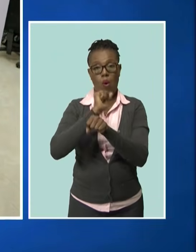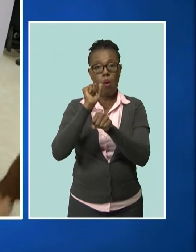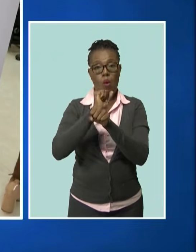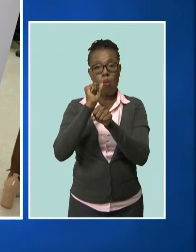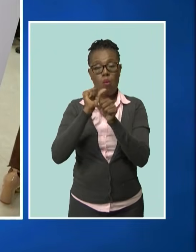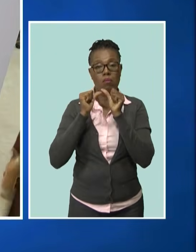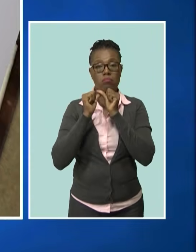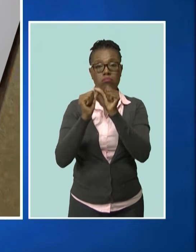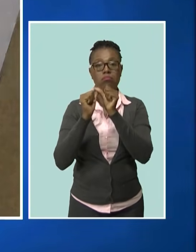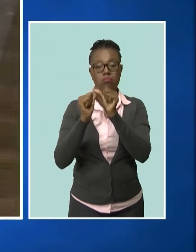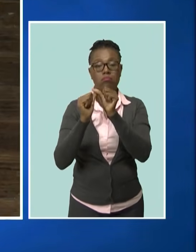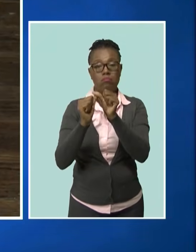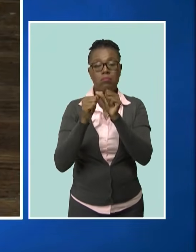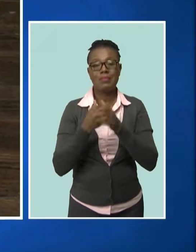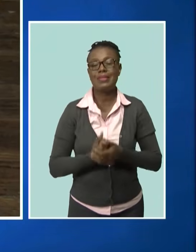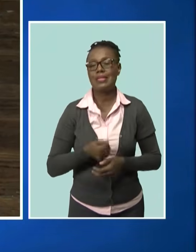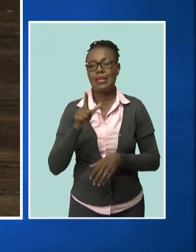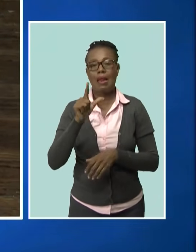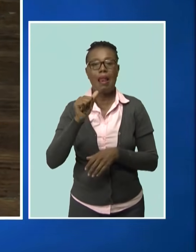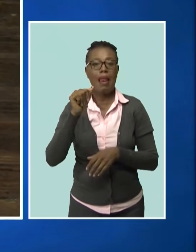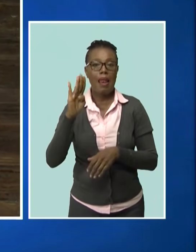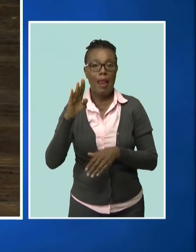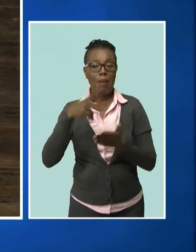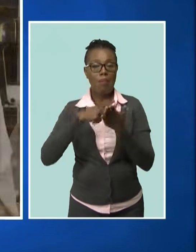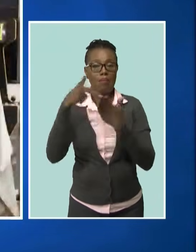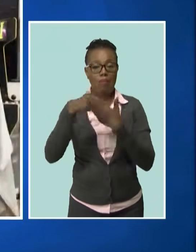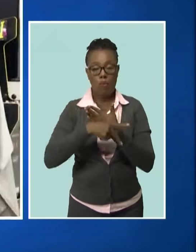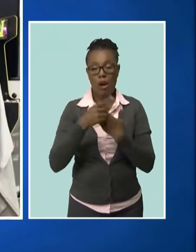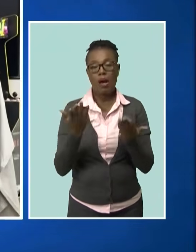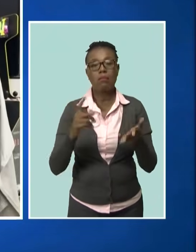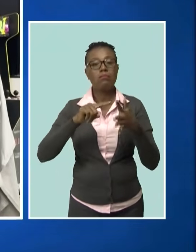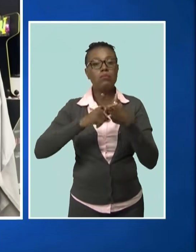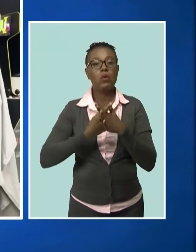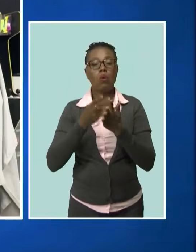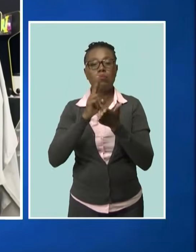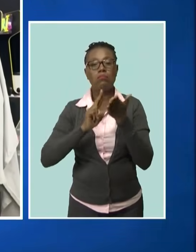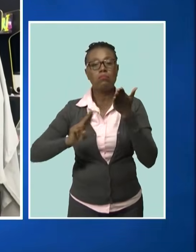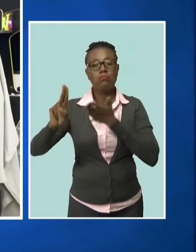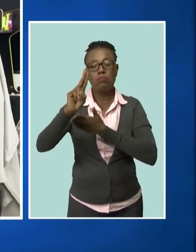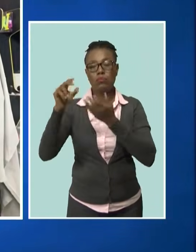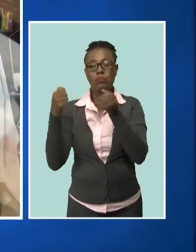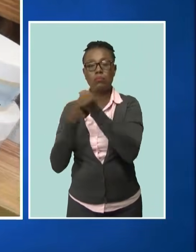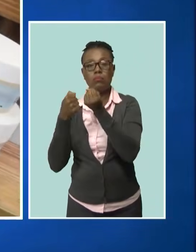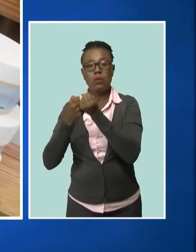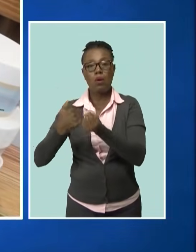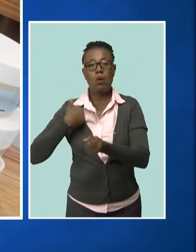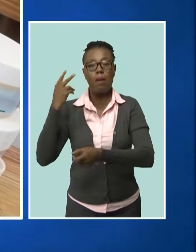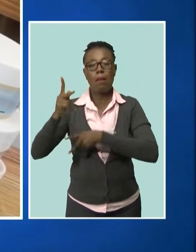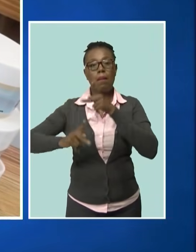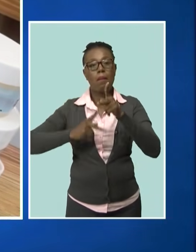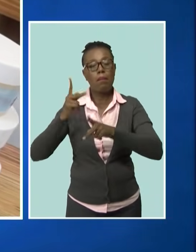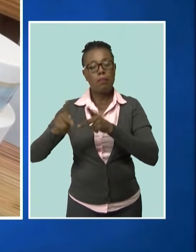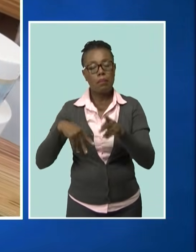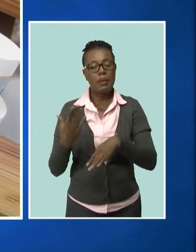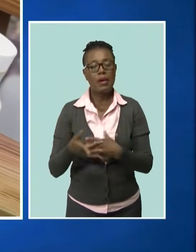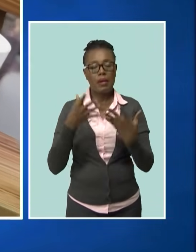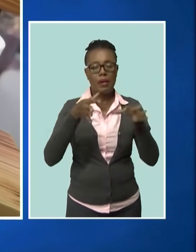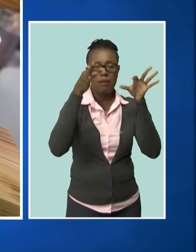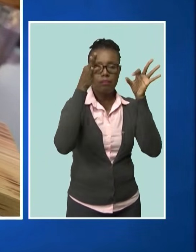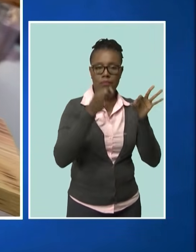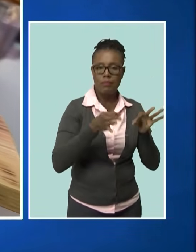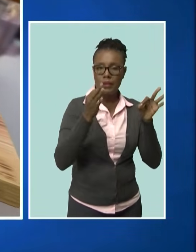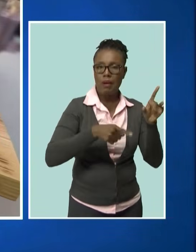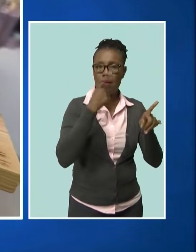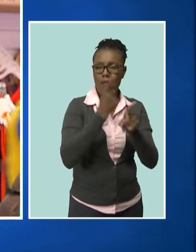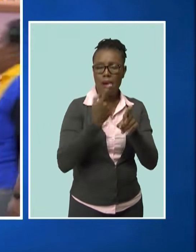labs program has been launched in collaboration with the University of the West Indies to assist young people in making informed decisions about